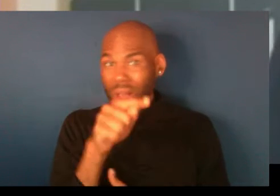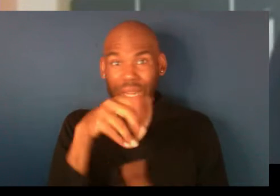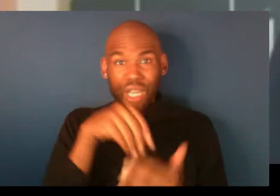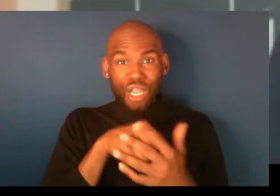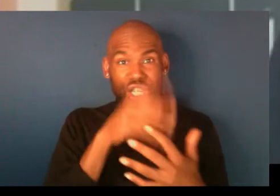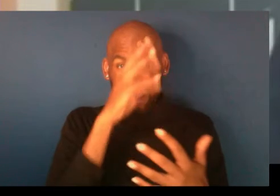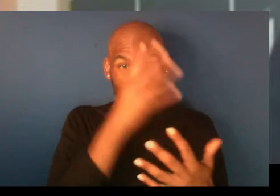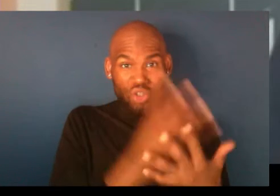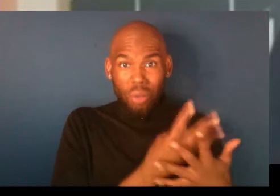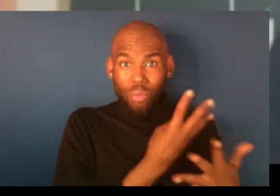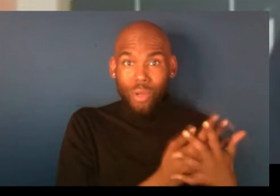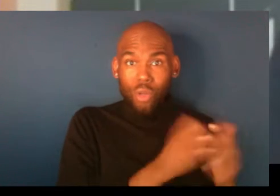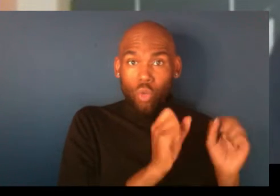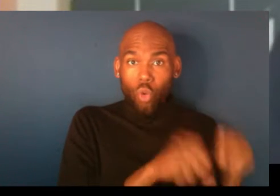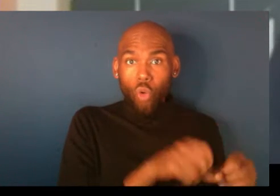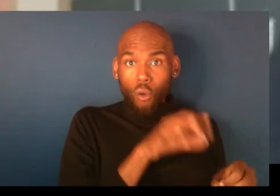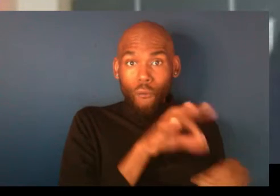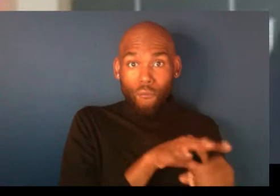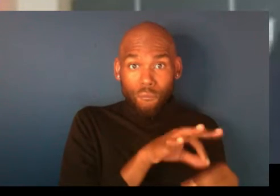could be able to do